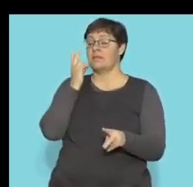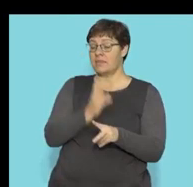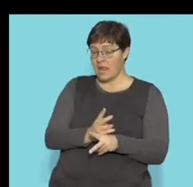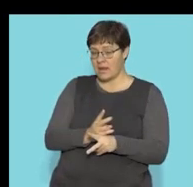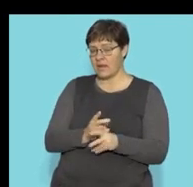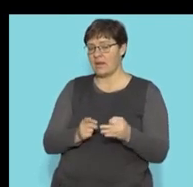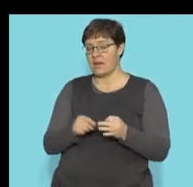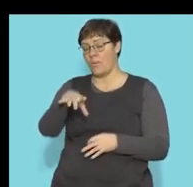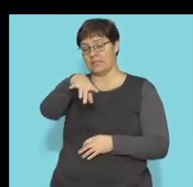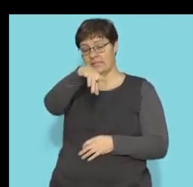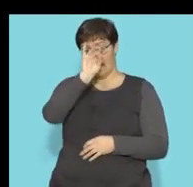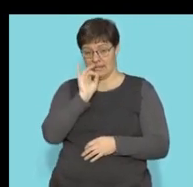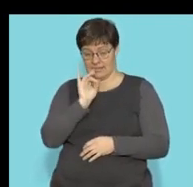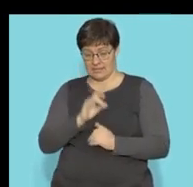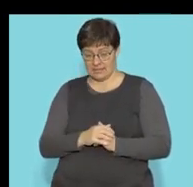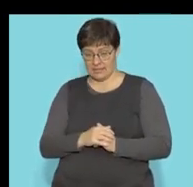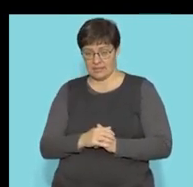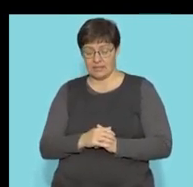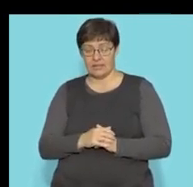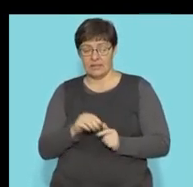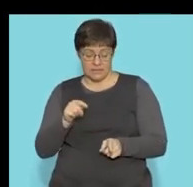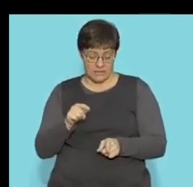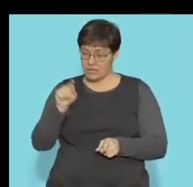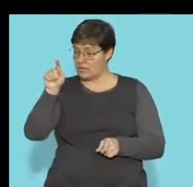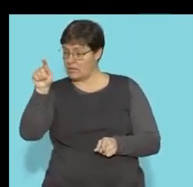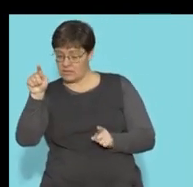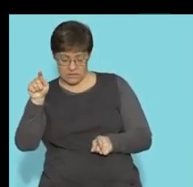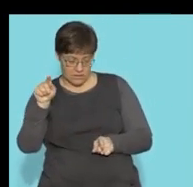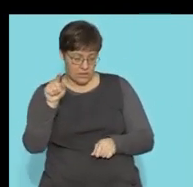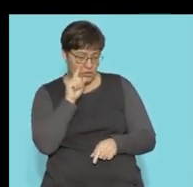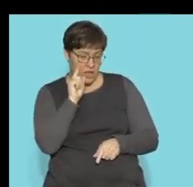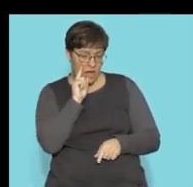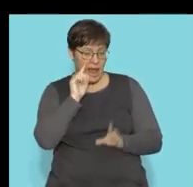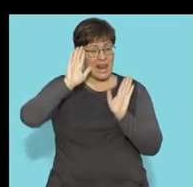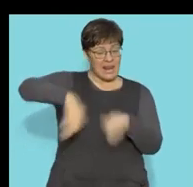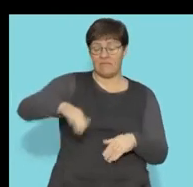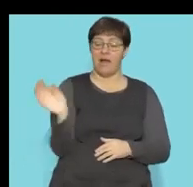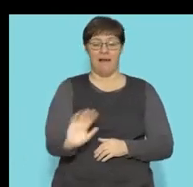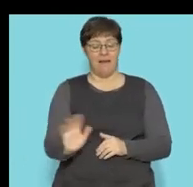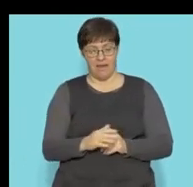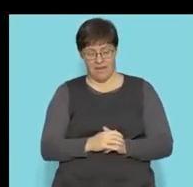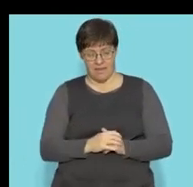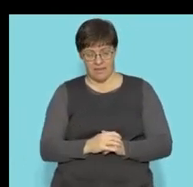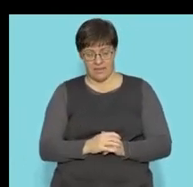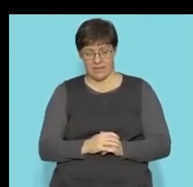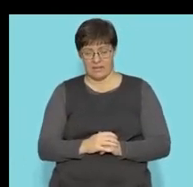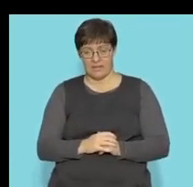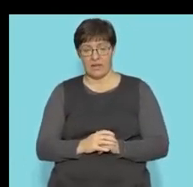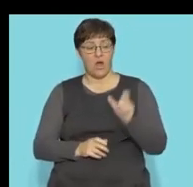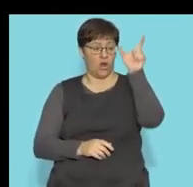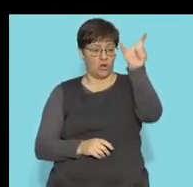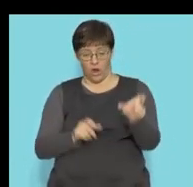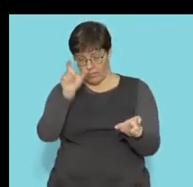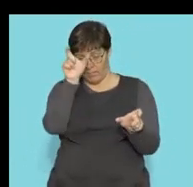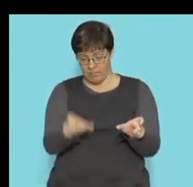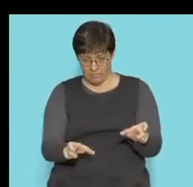will select, check, never leave it out, and very importantly for the column questions,